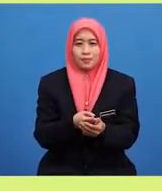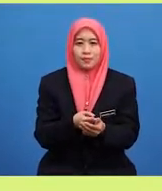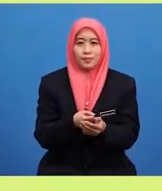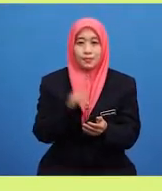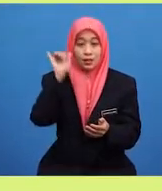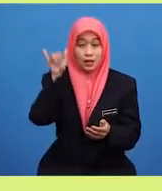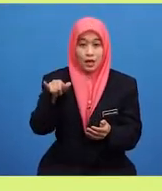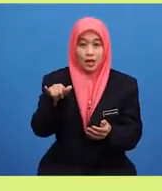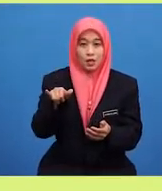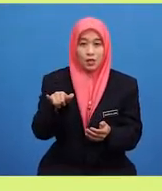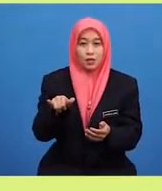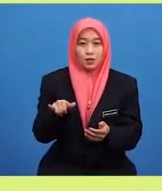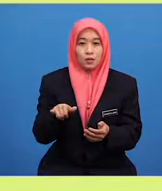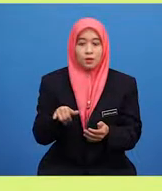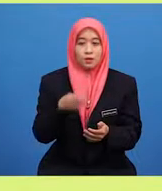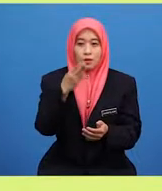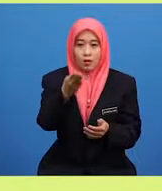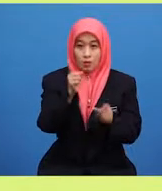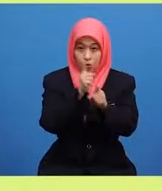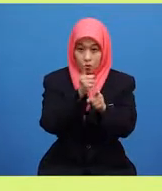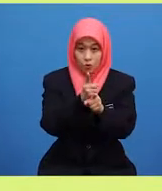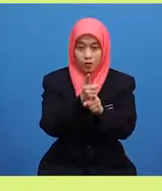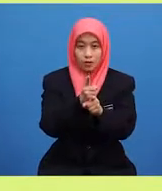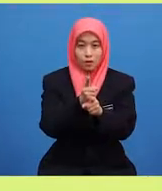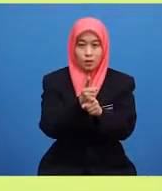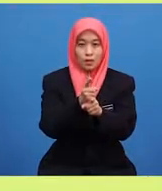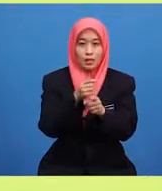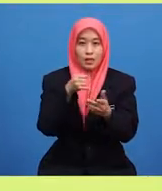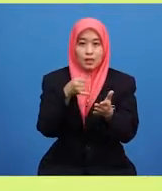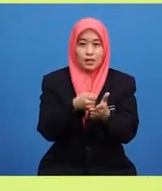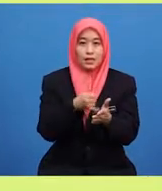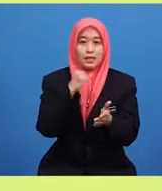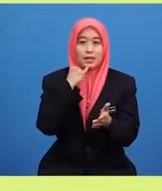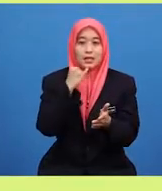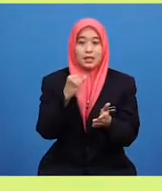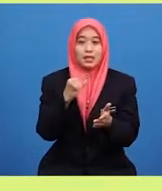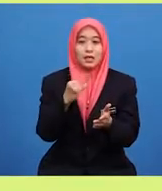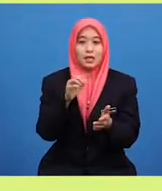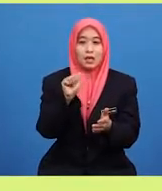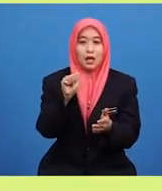Yes, you are absolutely right. It's a pen.